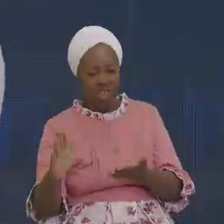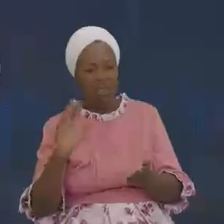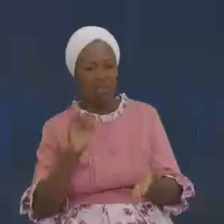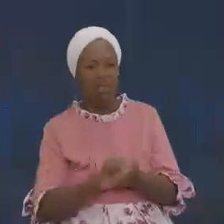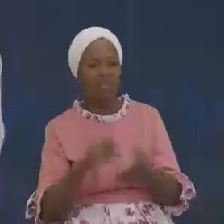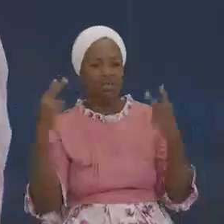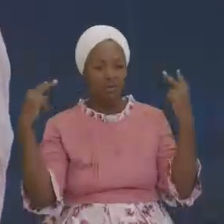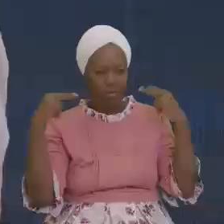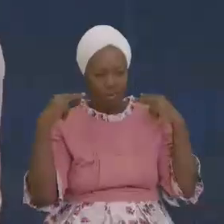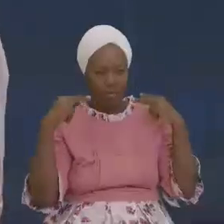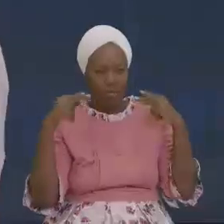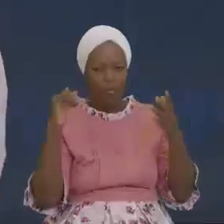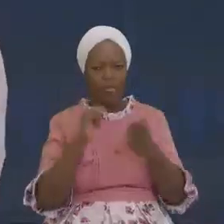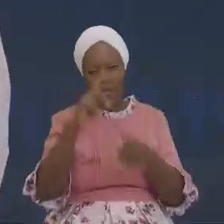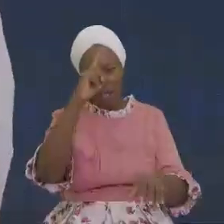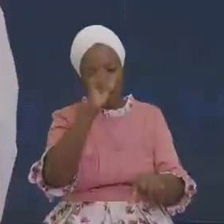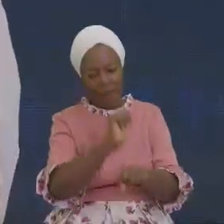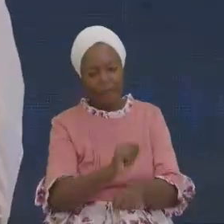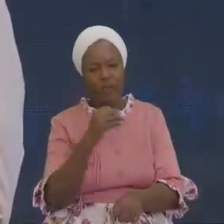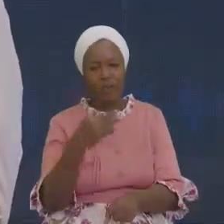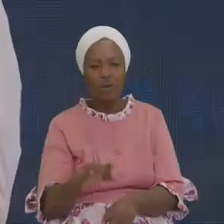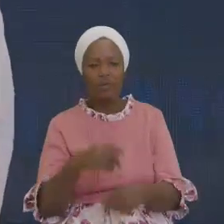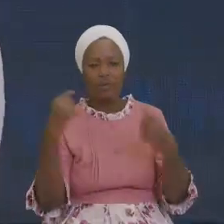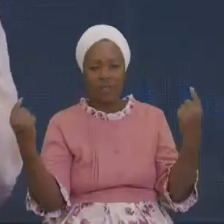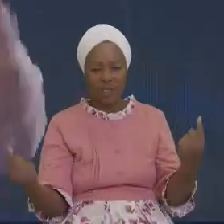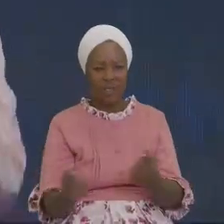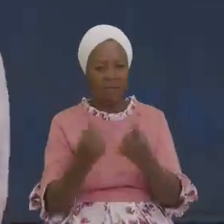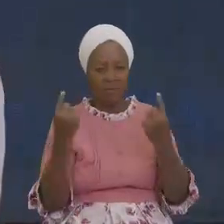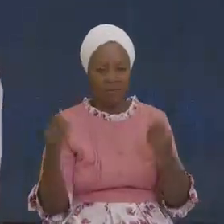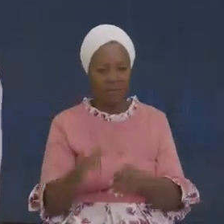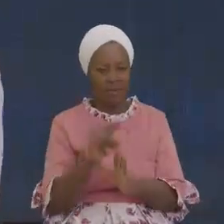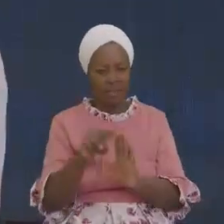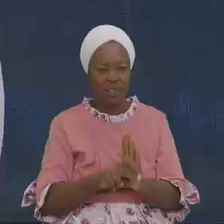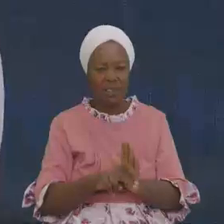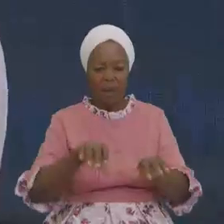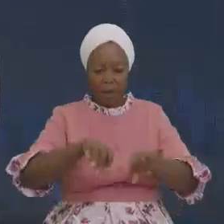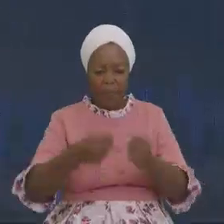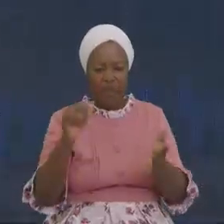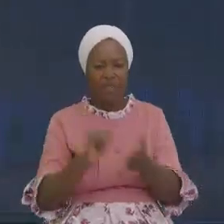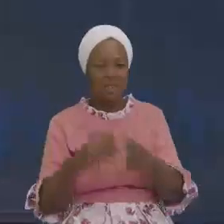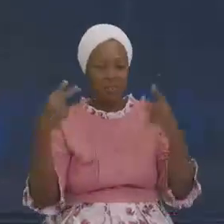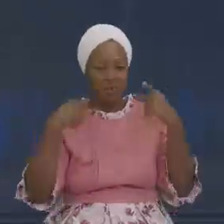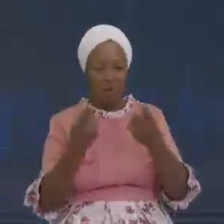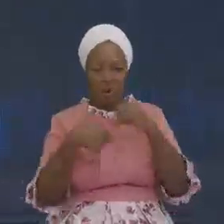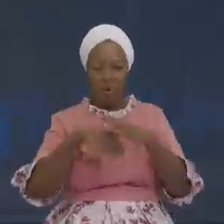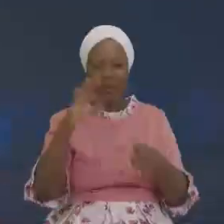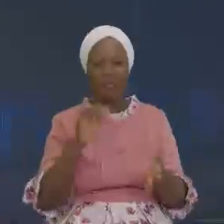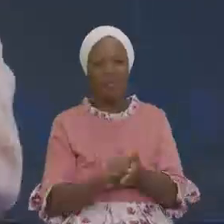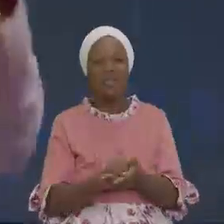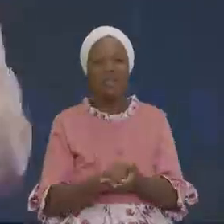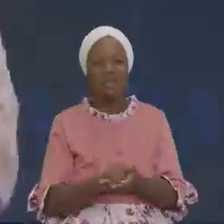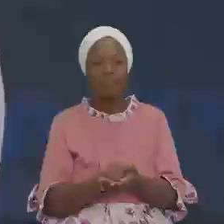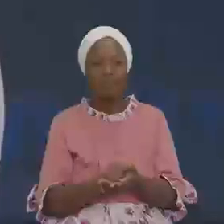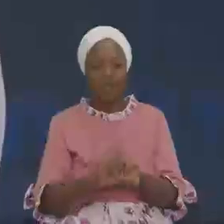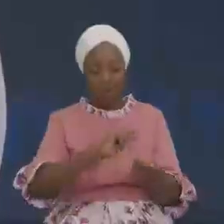The habit of sinfulness, break that yoke. Come out of that. Turn